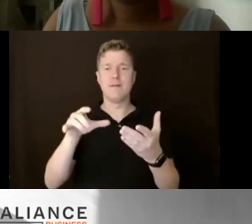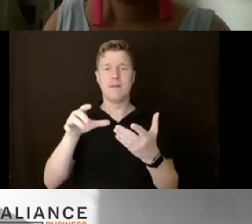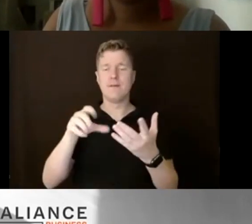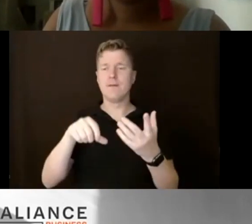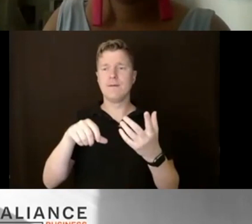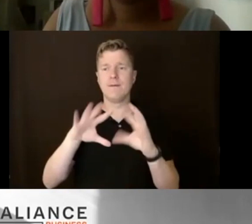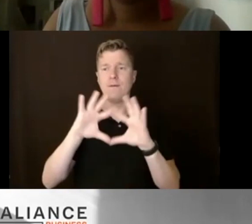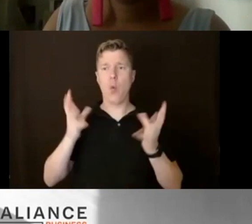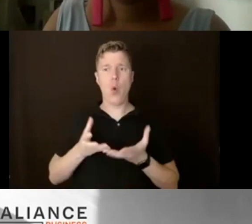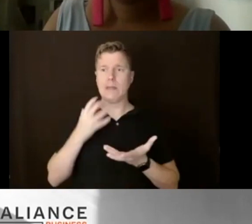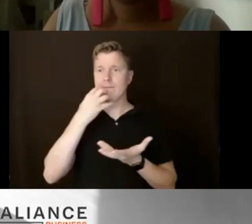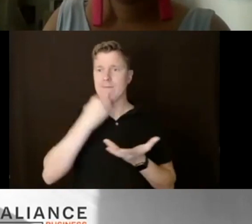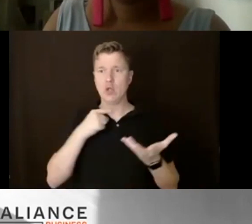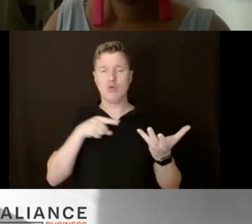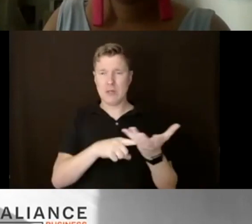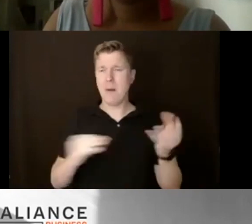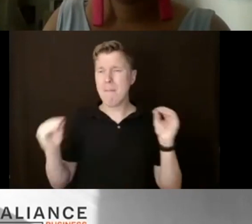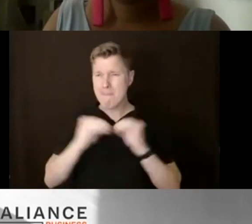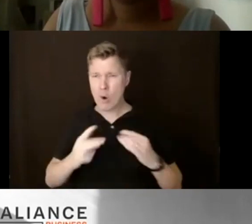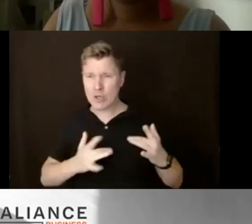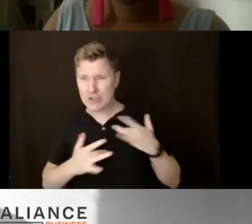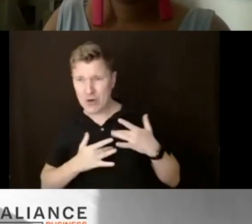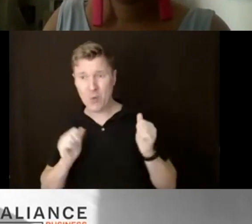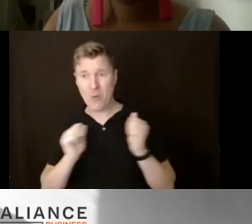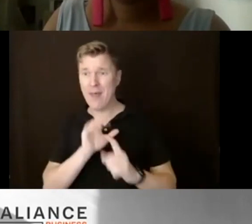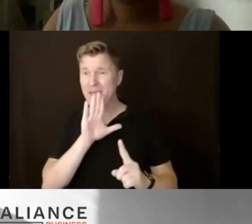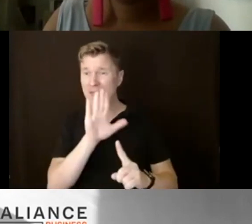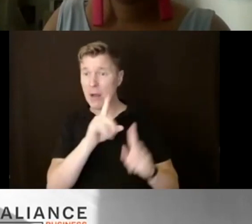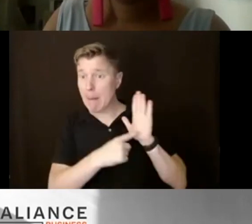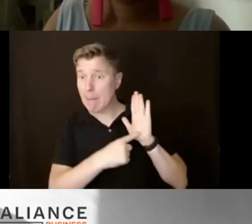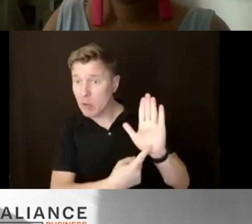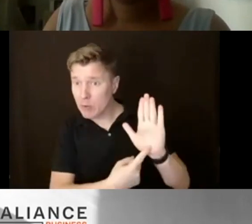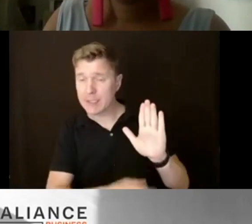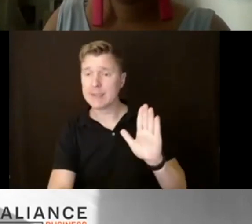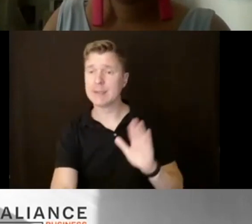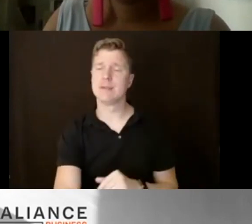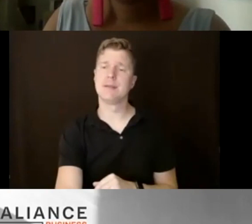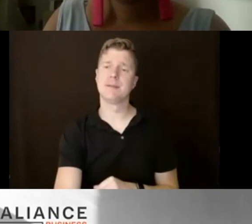they are more concerned with their appearance and